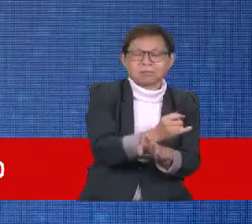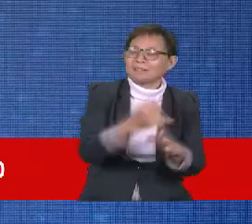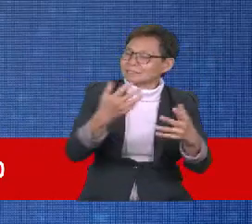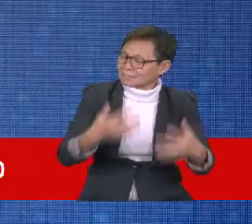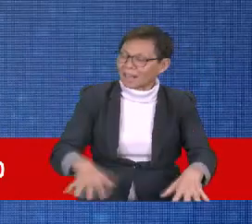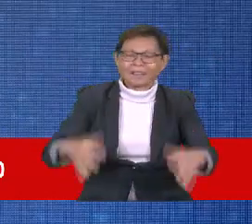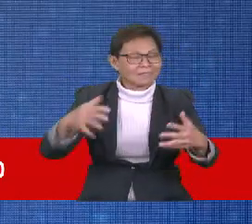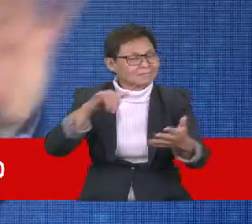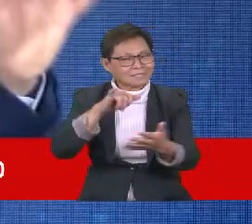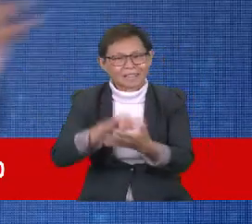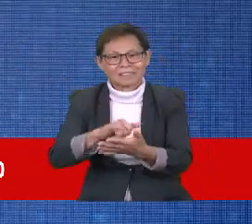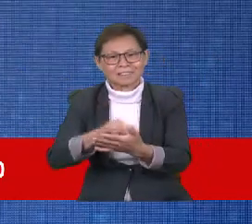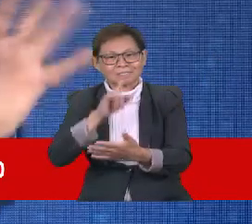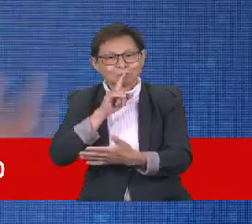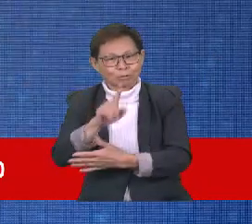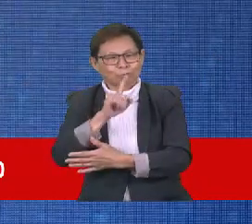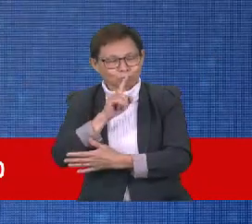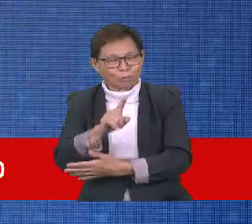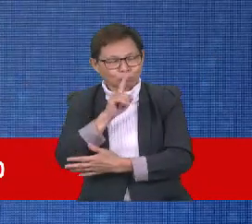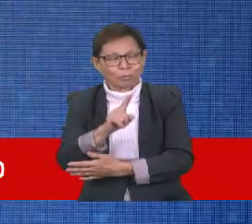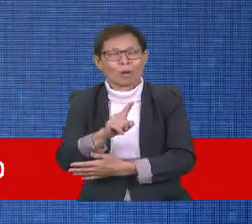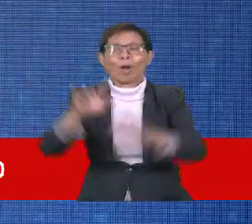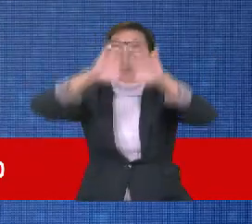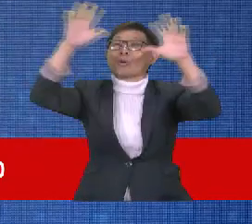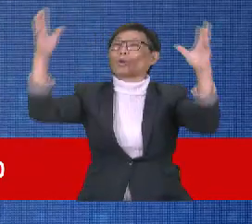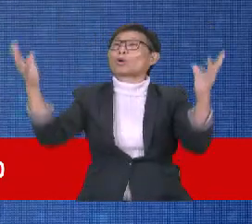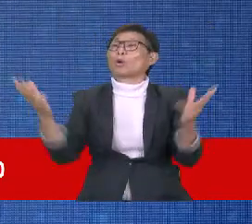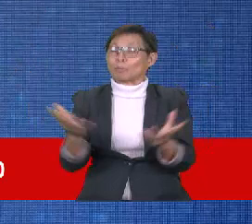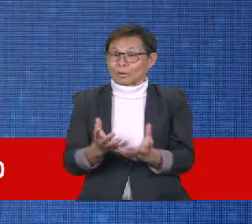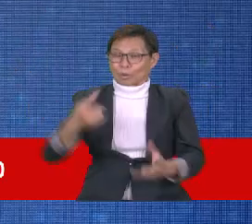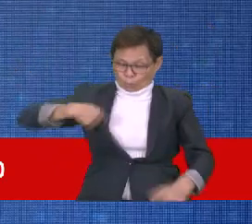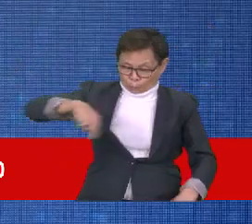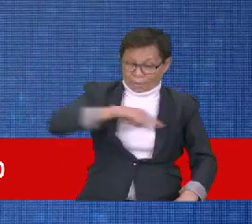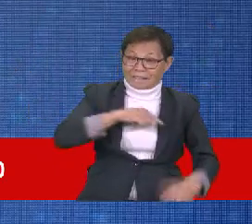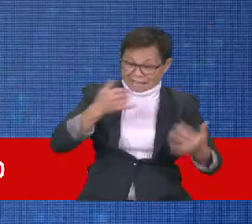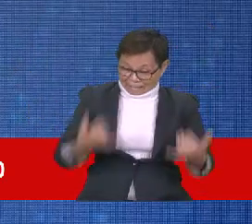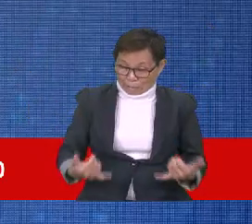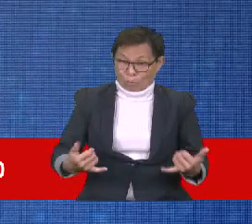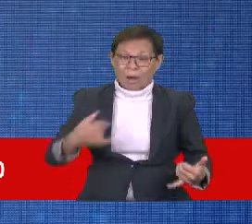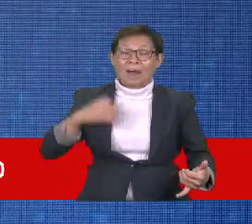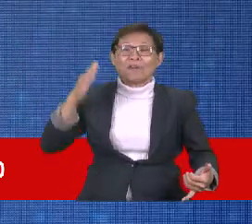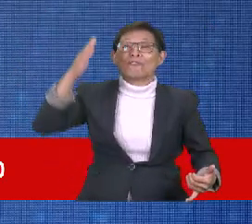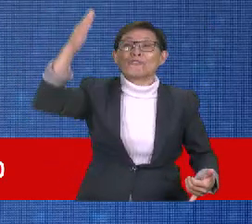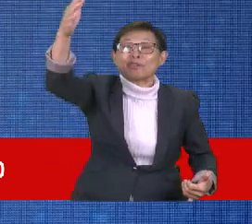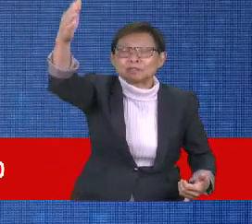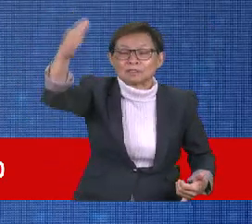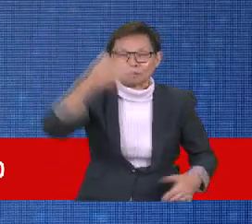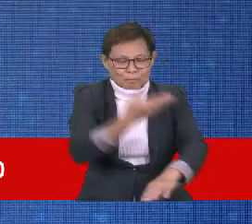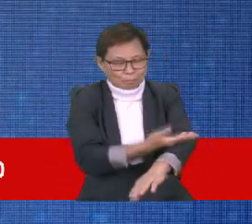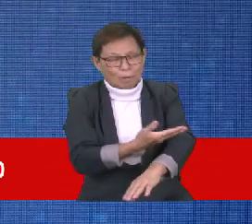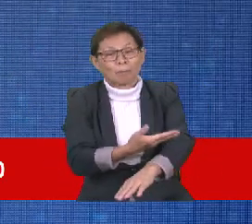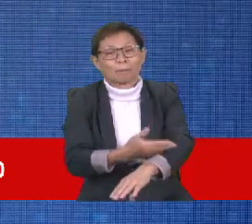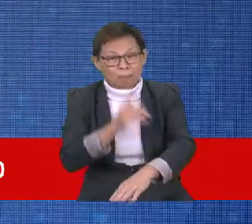unprecedented internationally or globally. So I think we in the present generation and the future generation must take